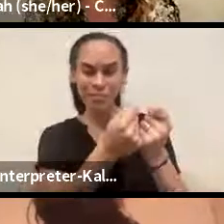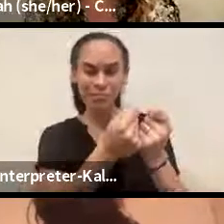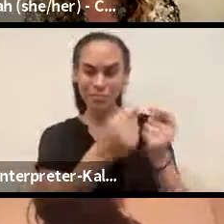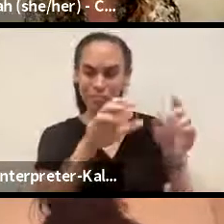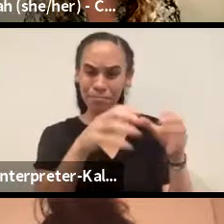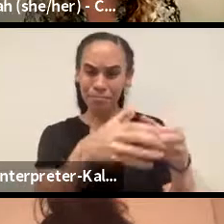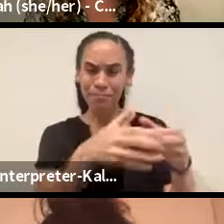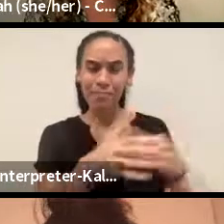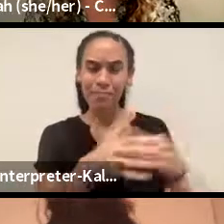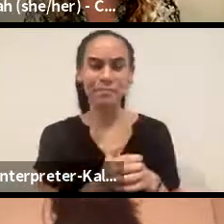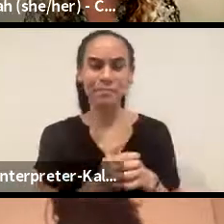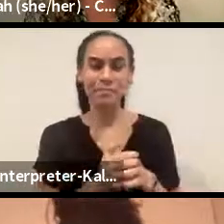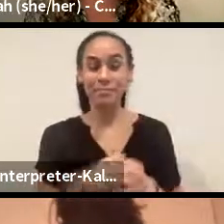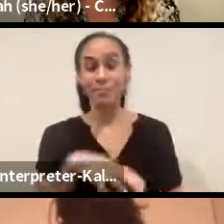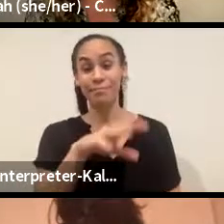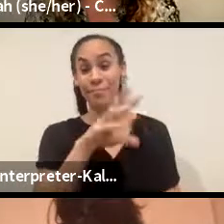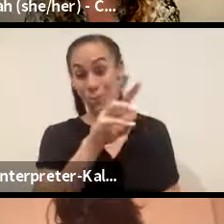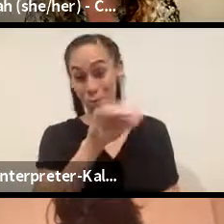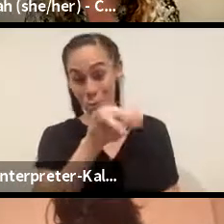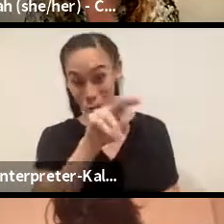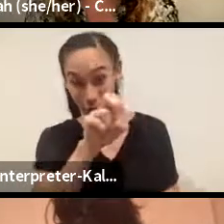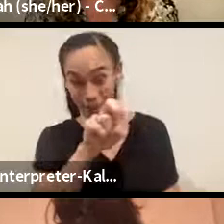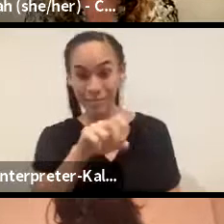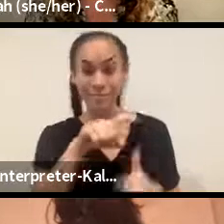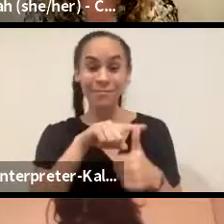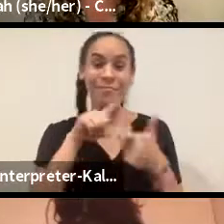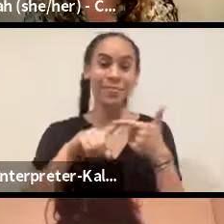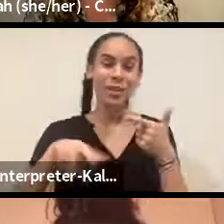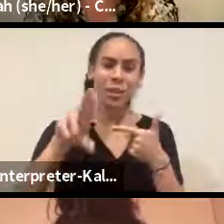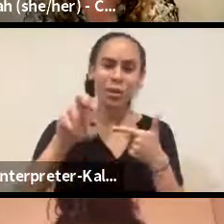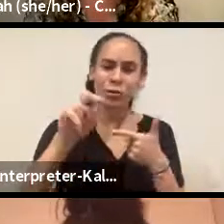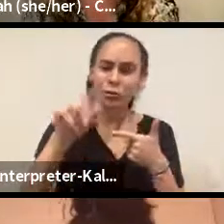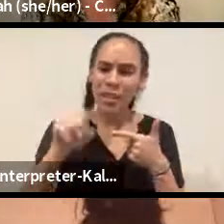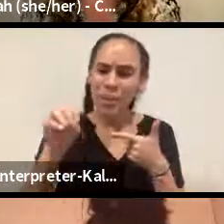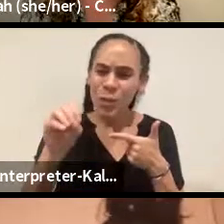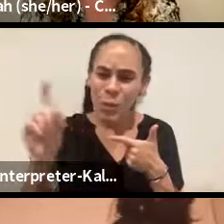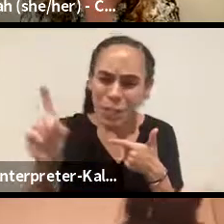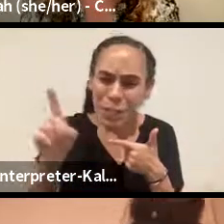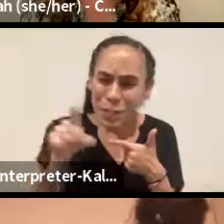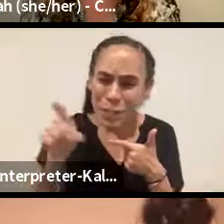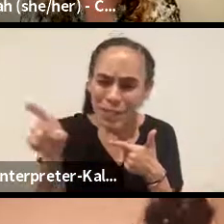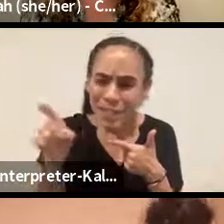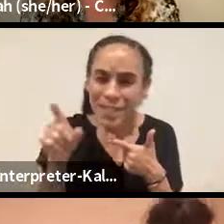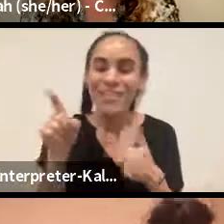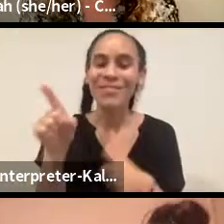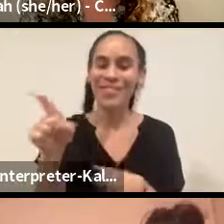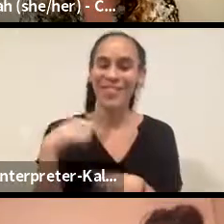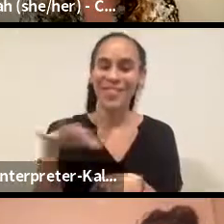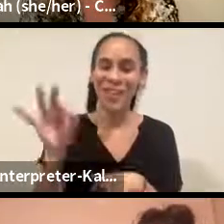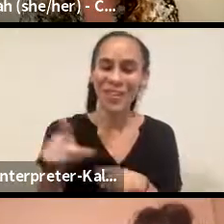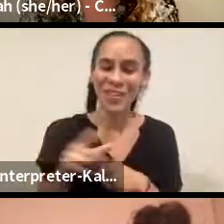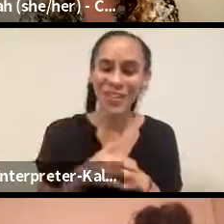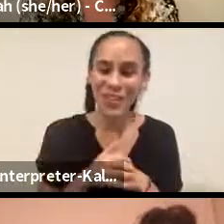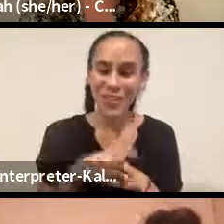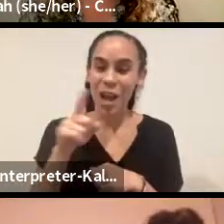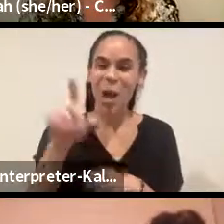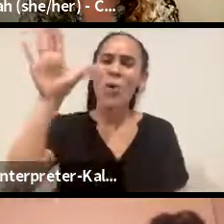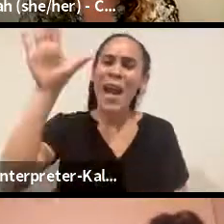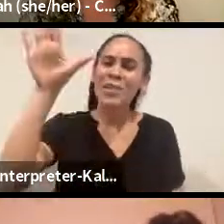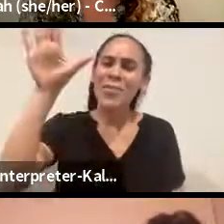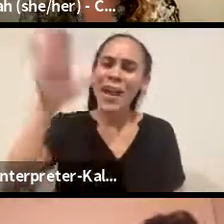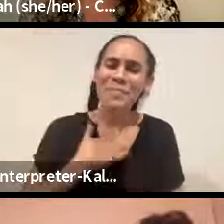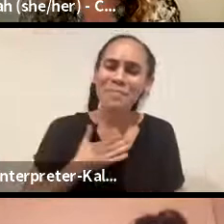So Wayne and Renzo, where are you? There you are. Yeah, actually, raise your hand.